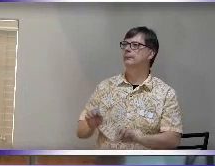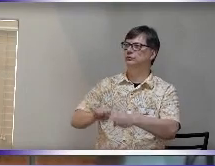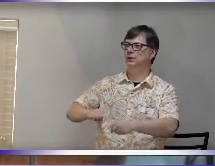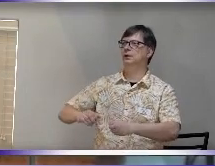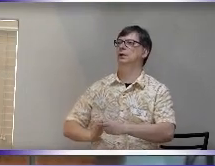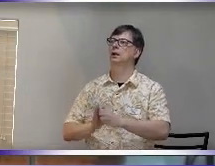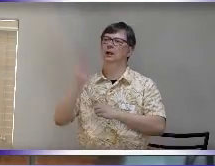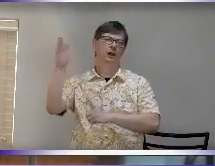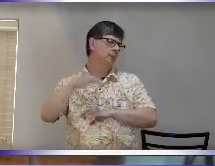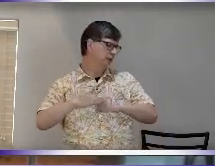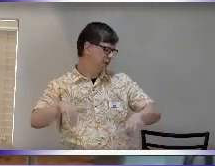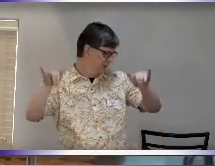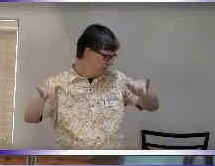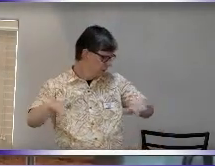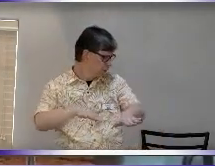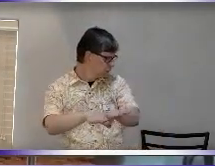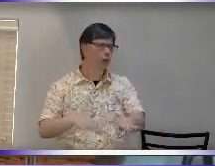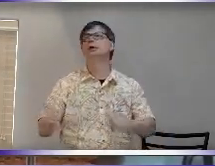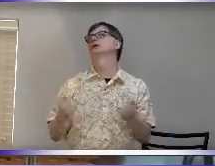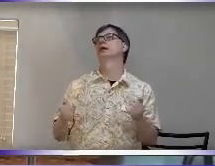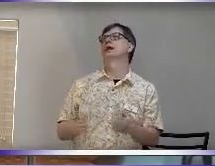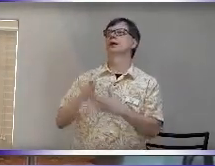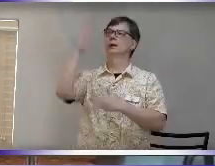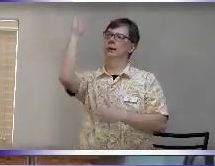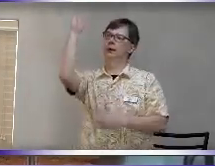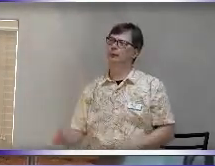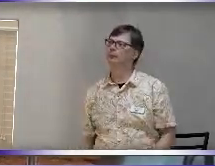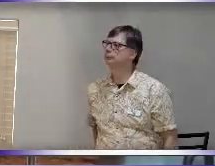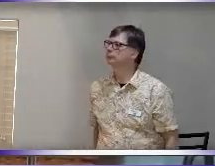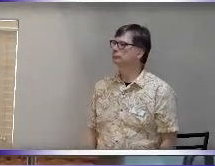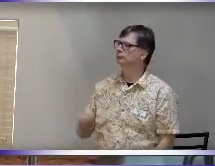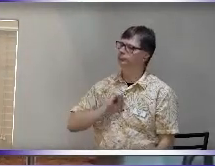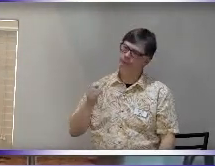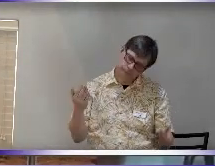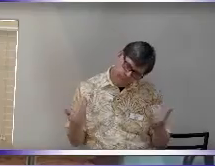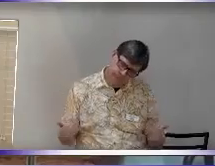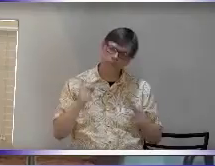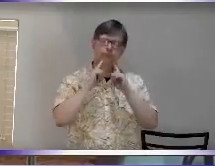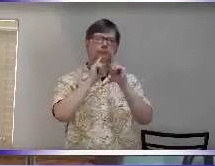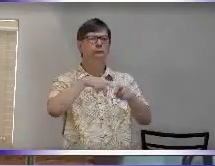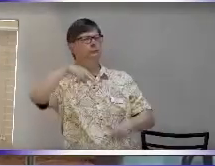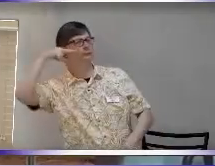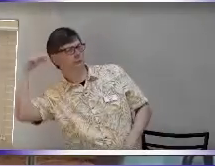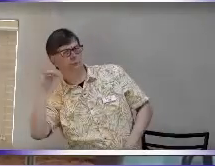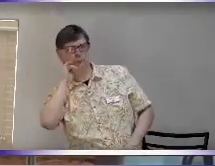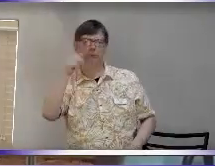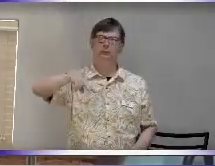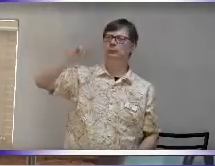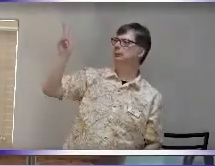or Unstatus Quo, Shaking It Up. And I want to talk a little bit about who is